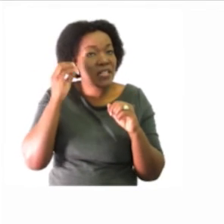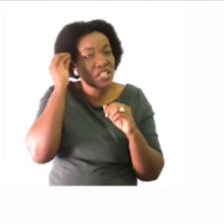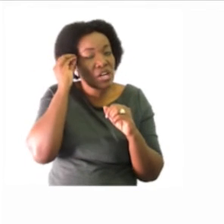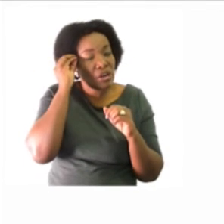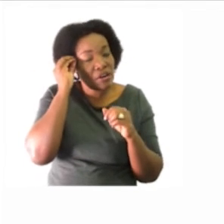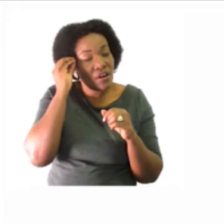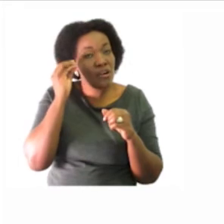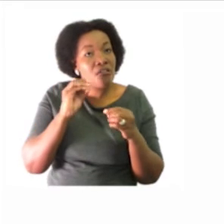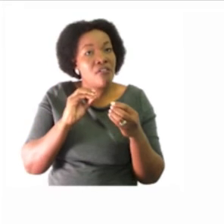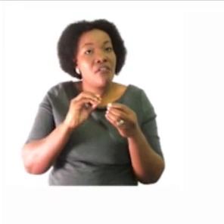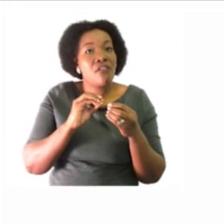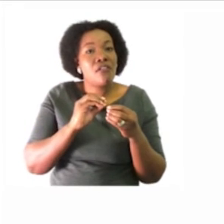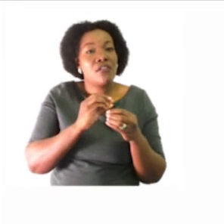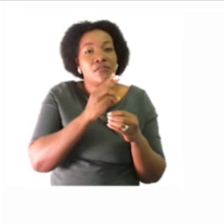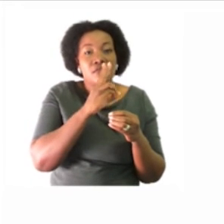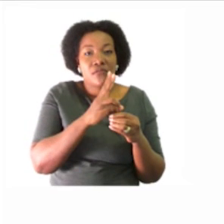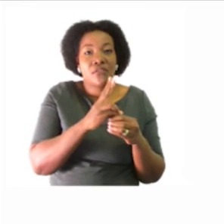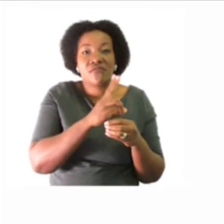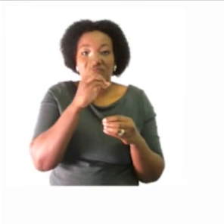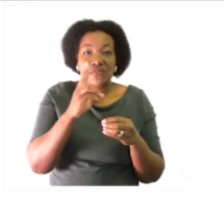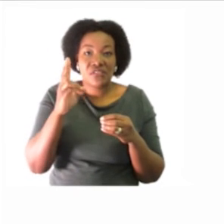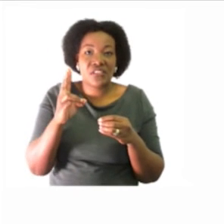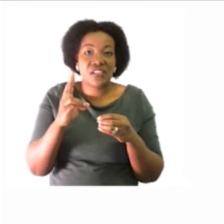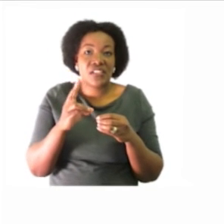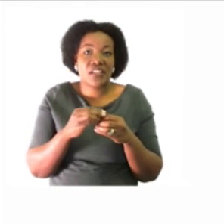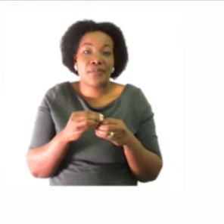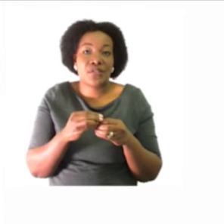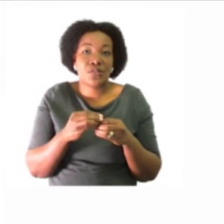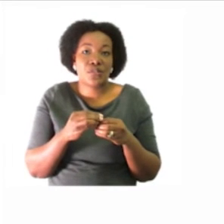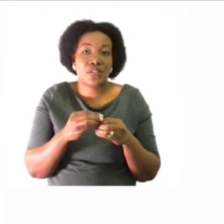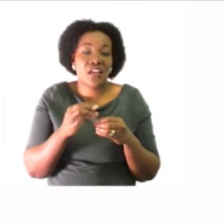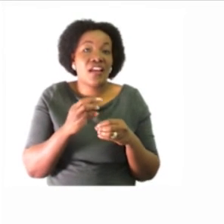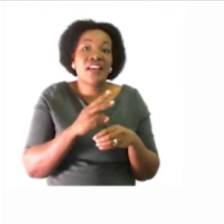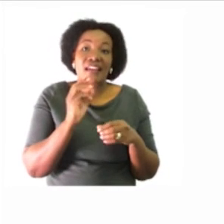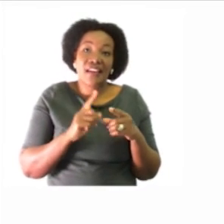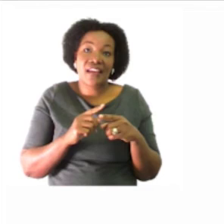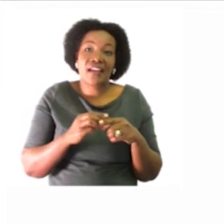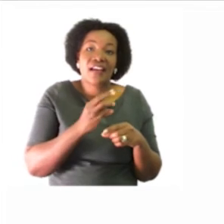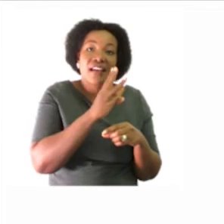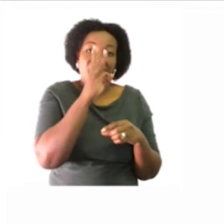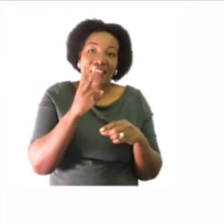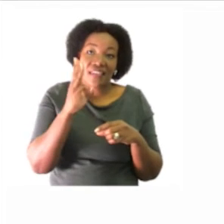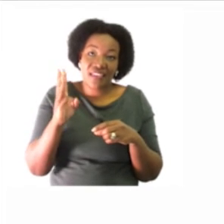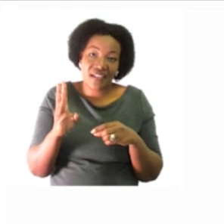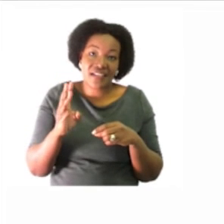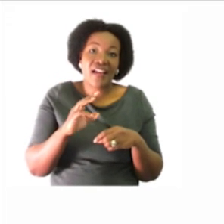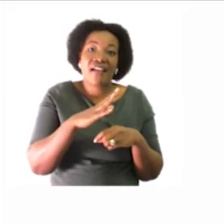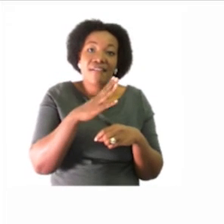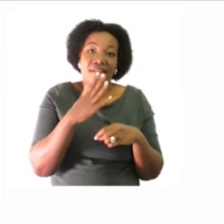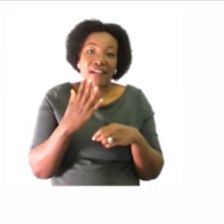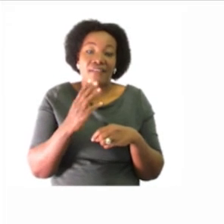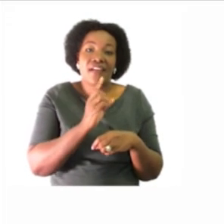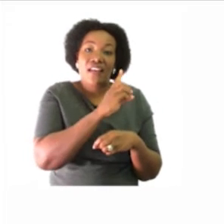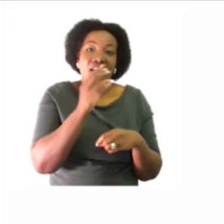important. Multiplications of 3, we have to skip counting as well in 3s, in 5s, as well as in